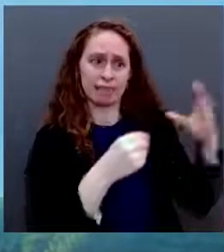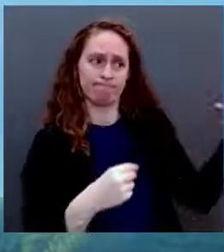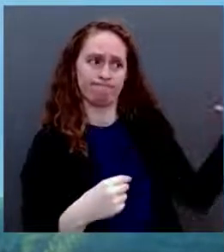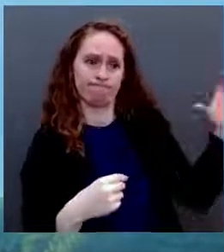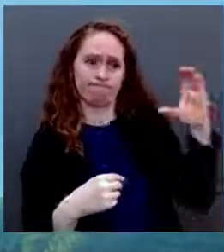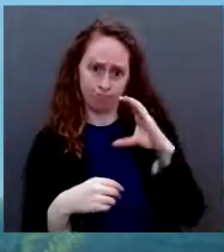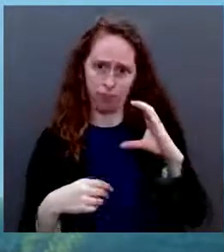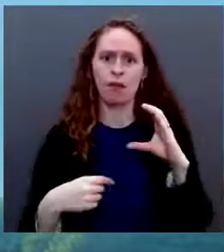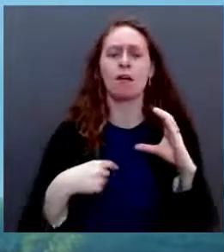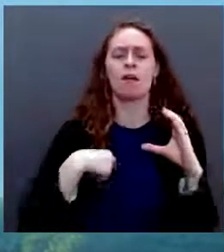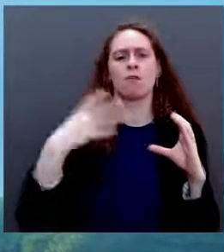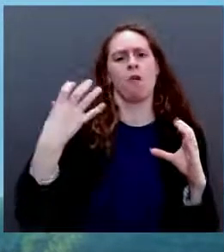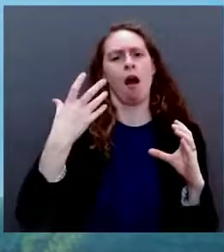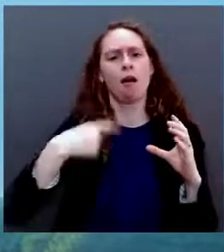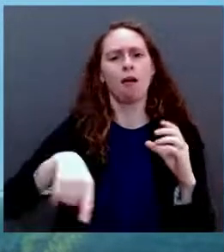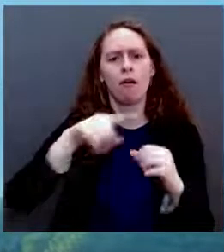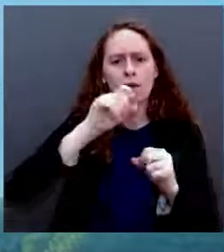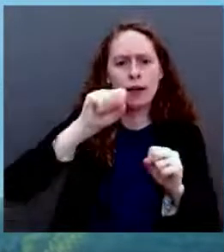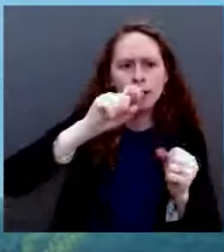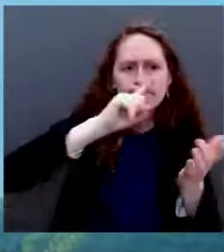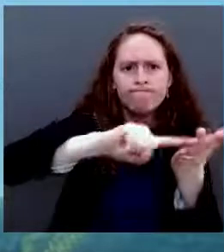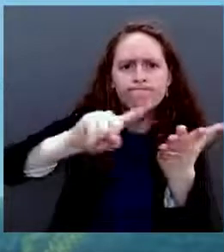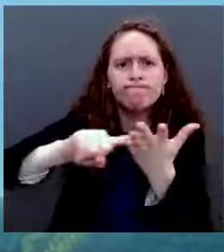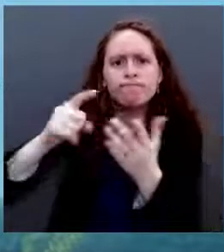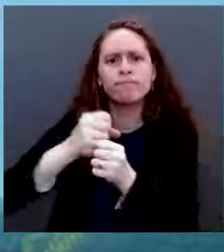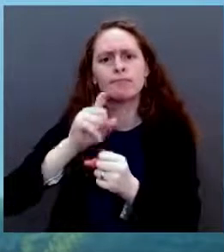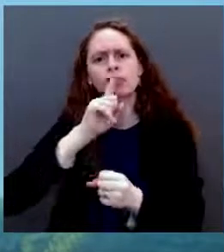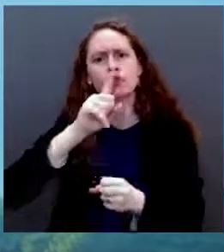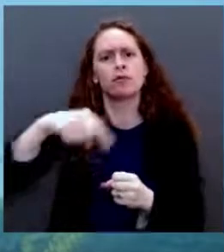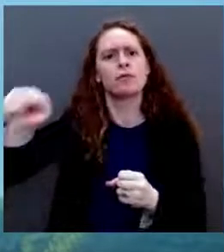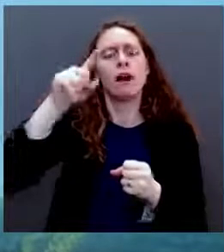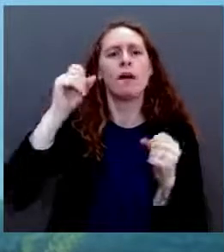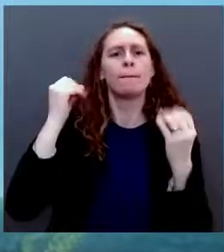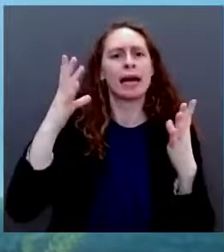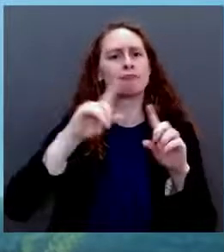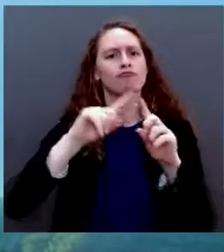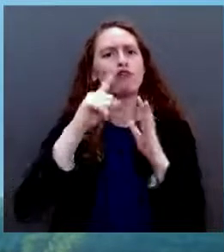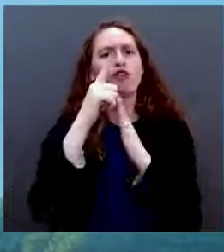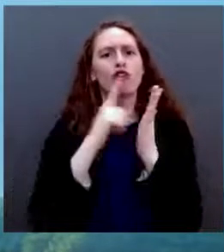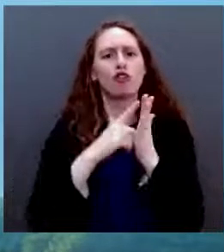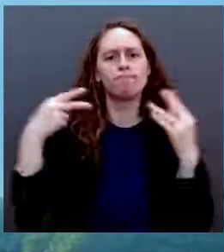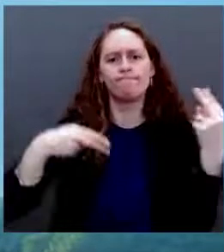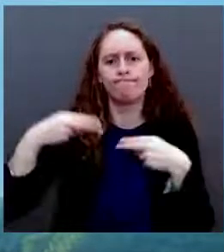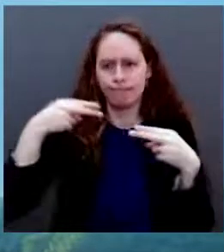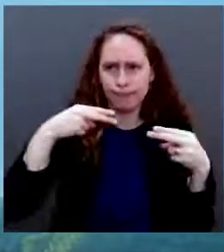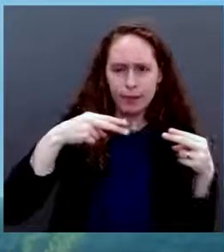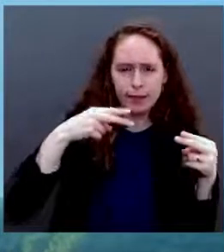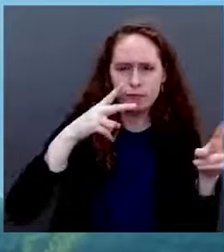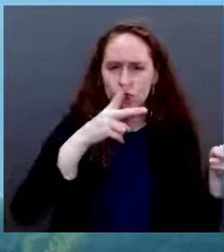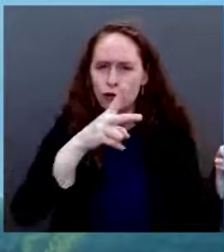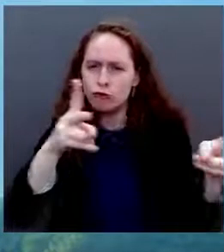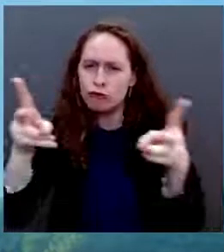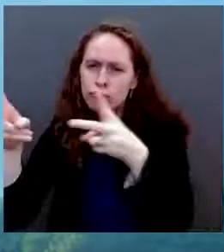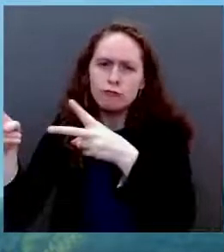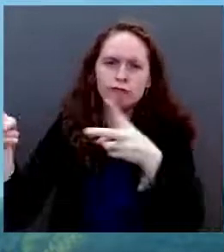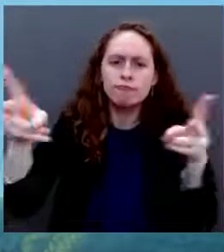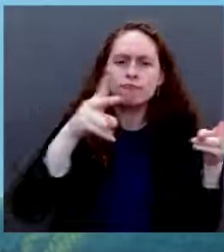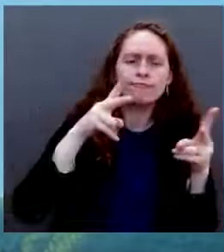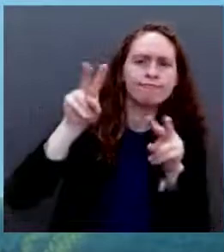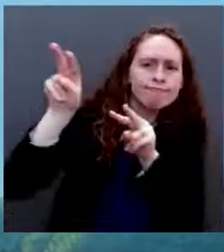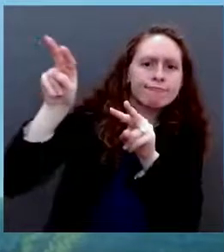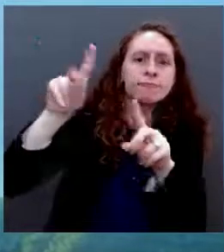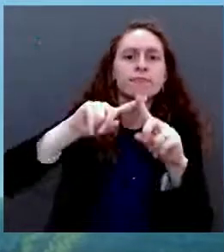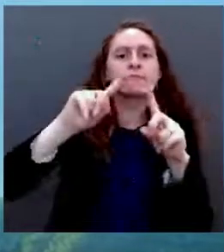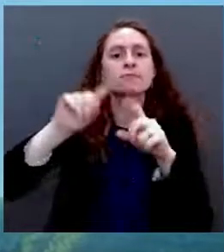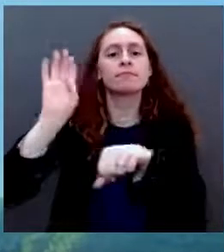look forward to our work together in the days ahead. Thank you very much. Thank you, Mr. Attorney